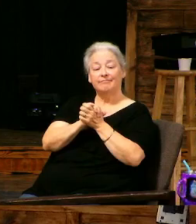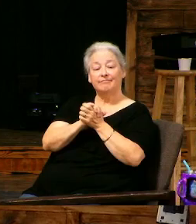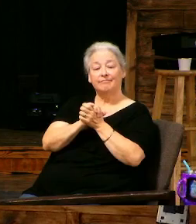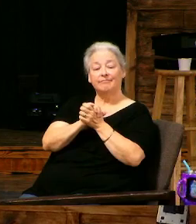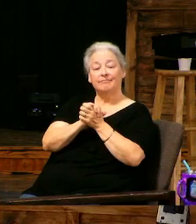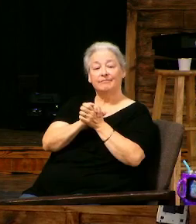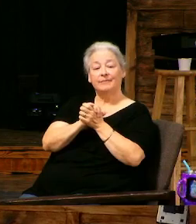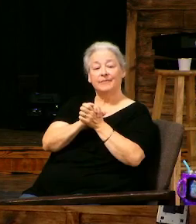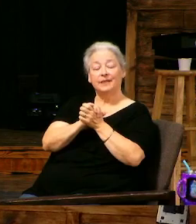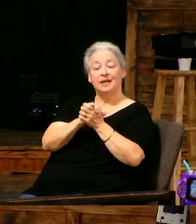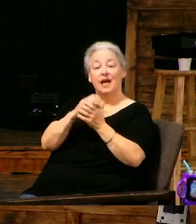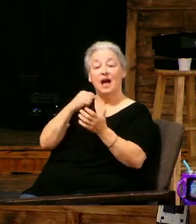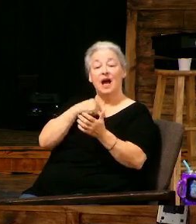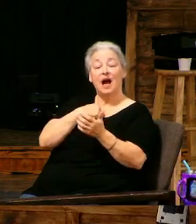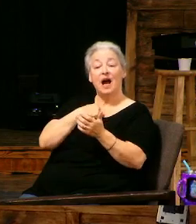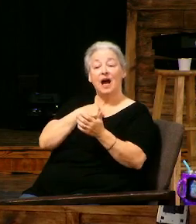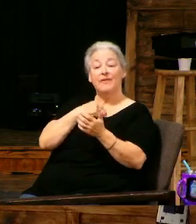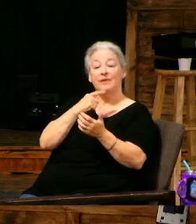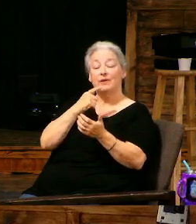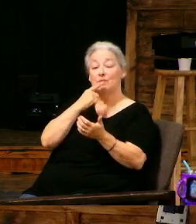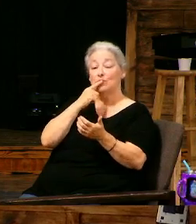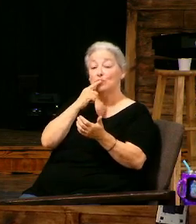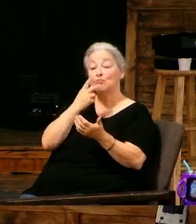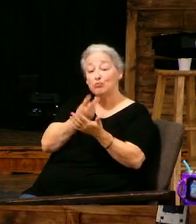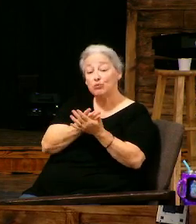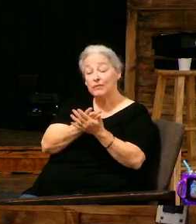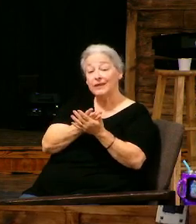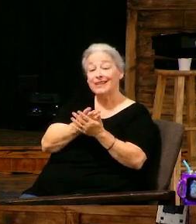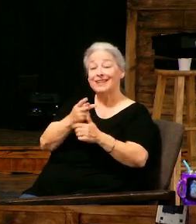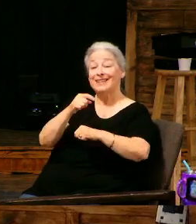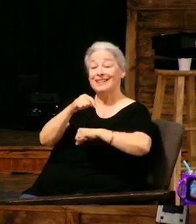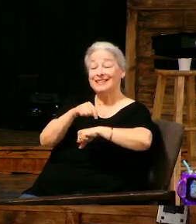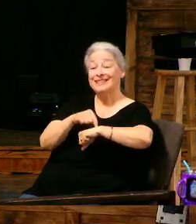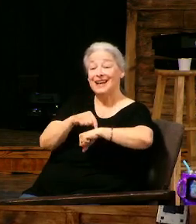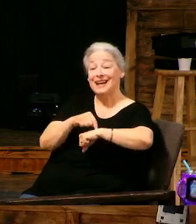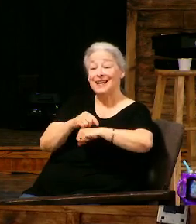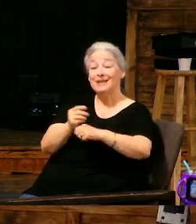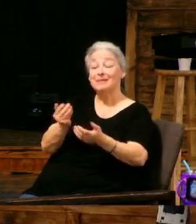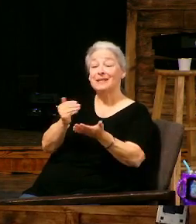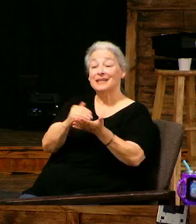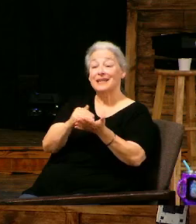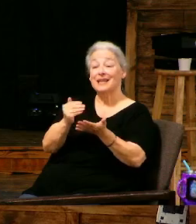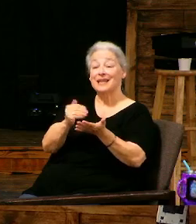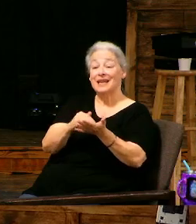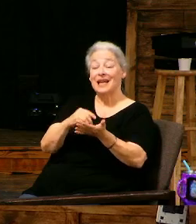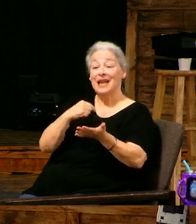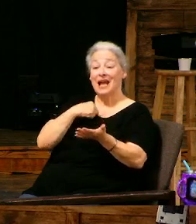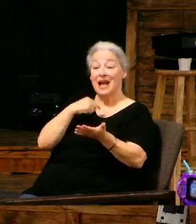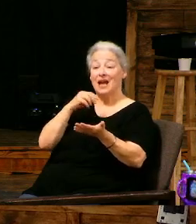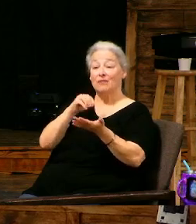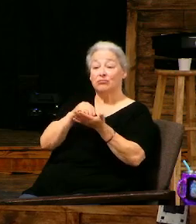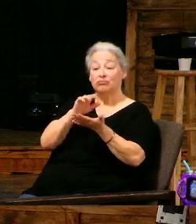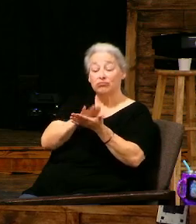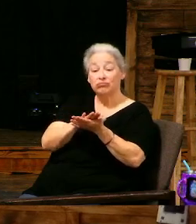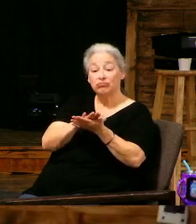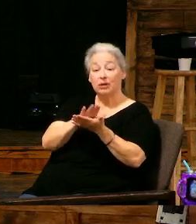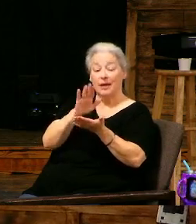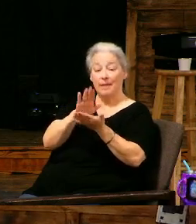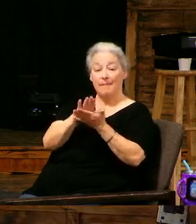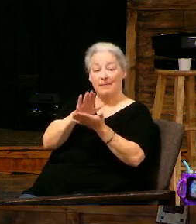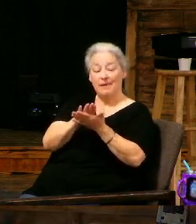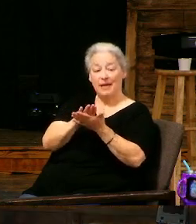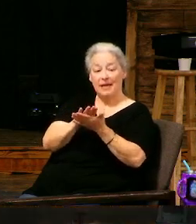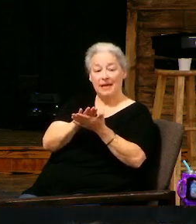but I've proven it. There are times that I write down on a piece of paper and I give my